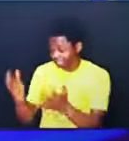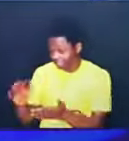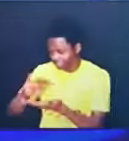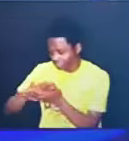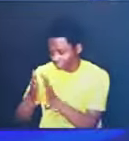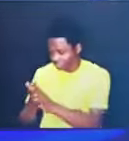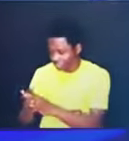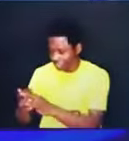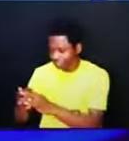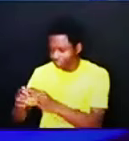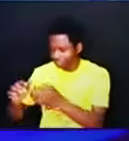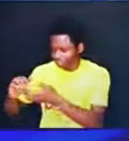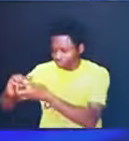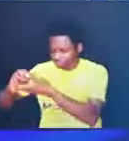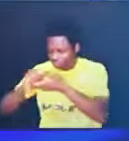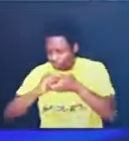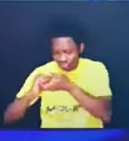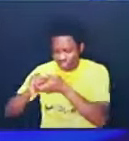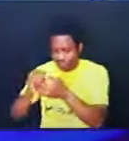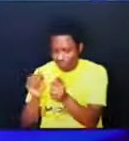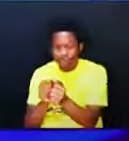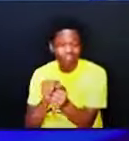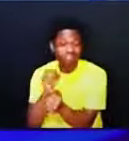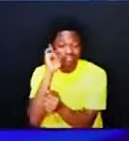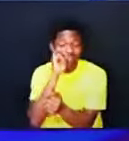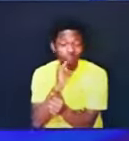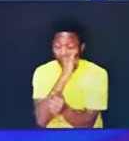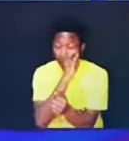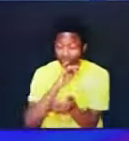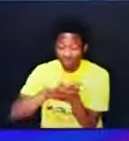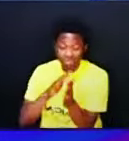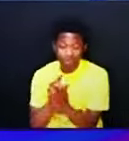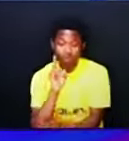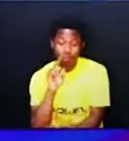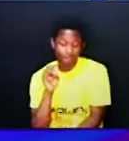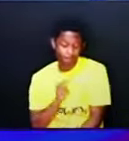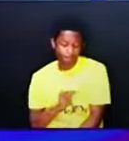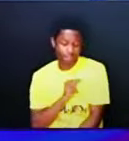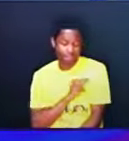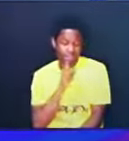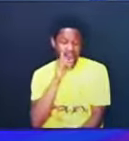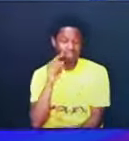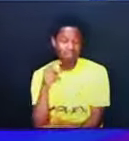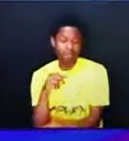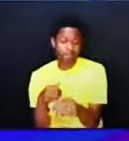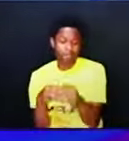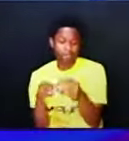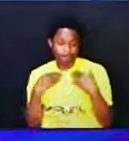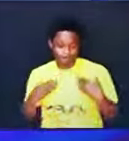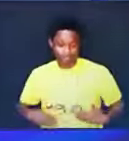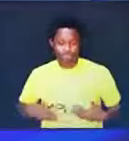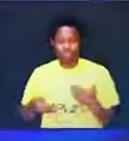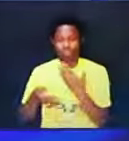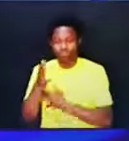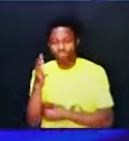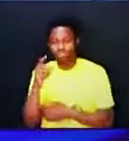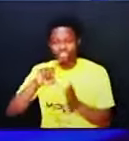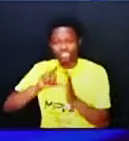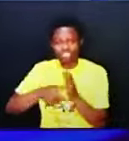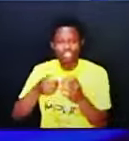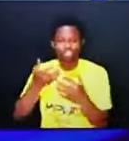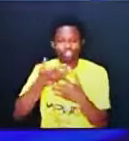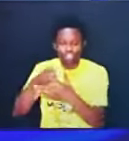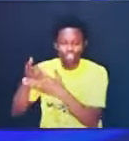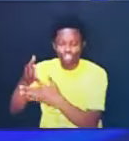Israel, members together of one body, and sharers together of the promise in Christ Jesus.